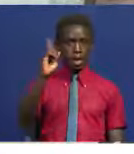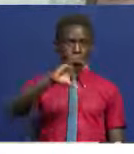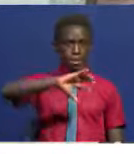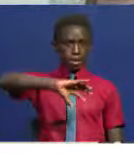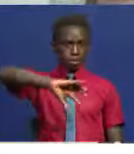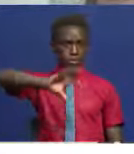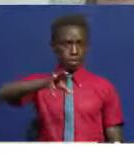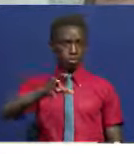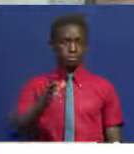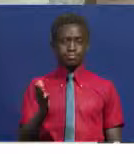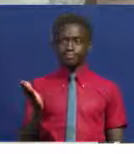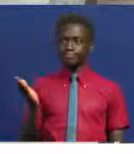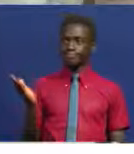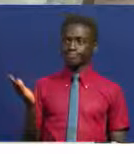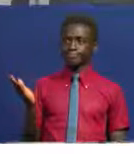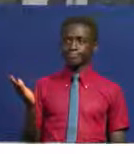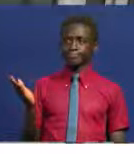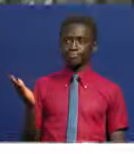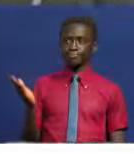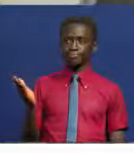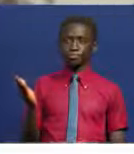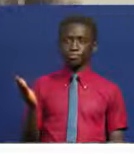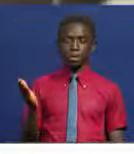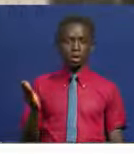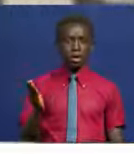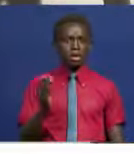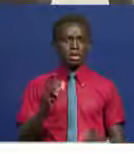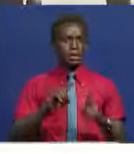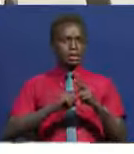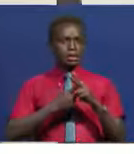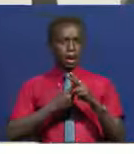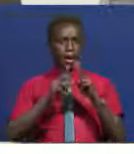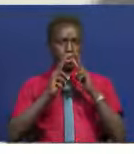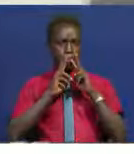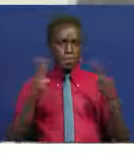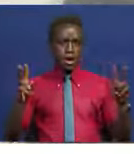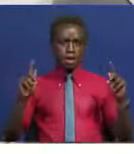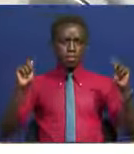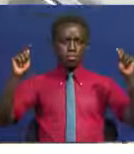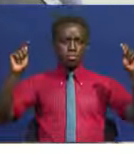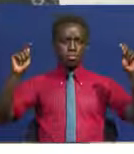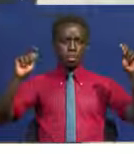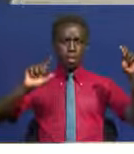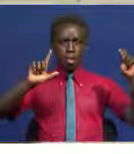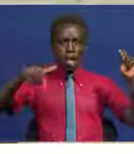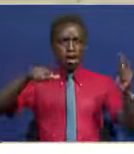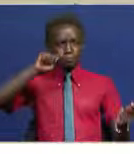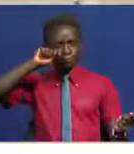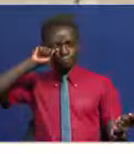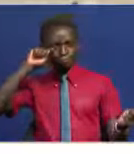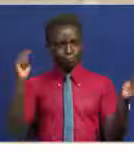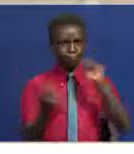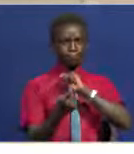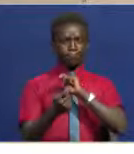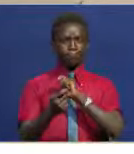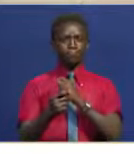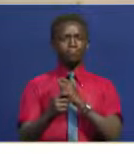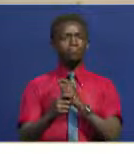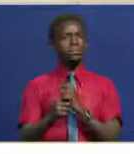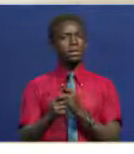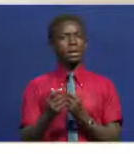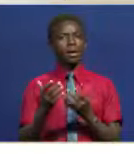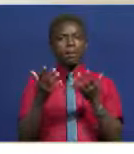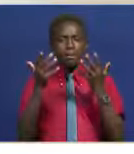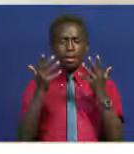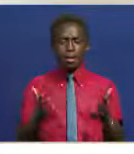what were to be peaceful protest will quickly degenerate into acts of lawlessness and for close to 6 hours this